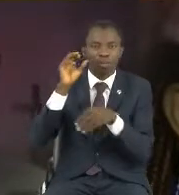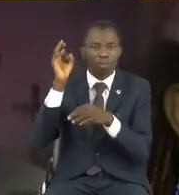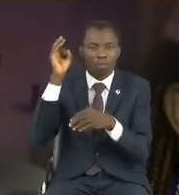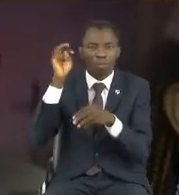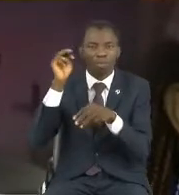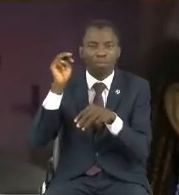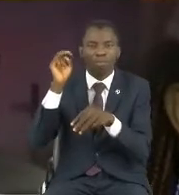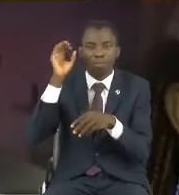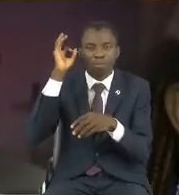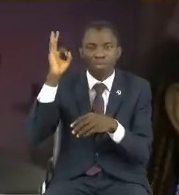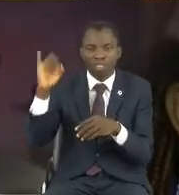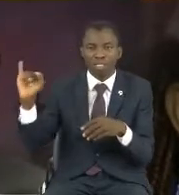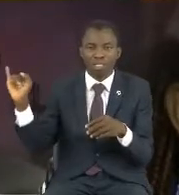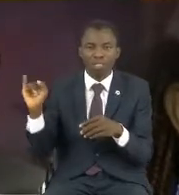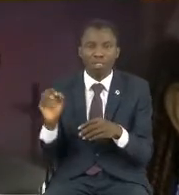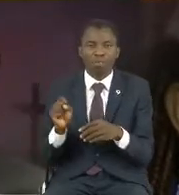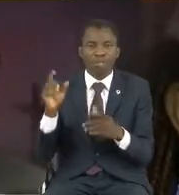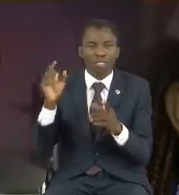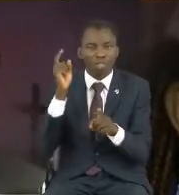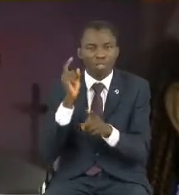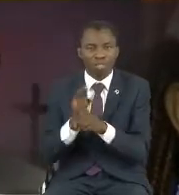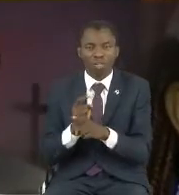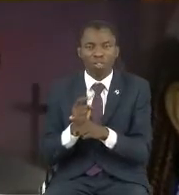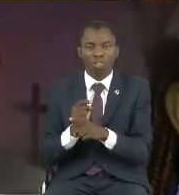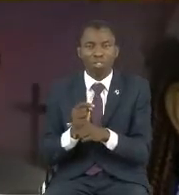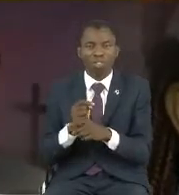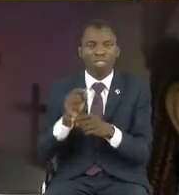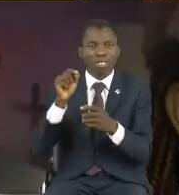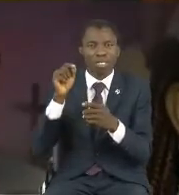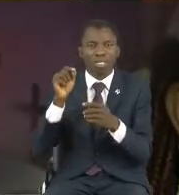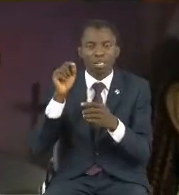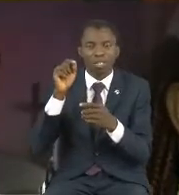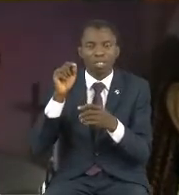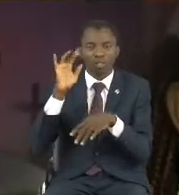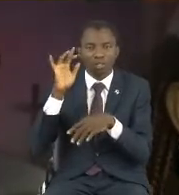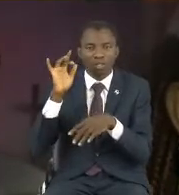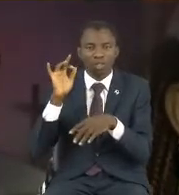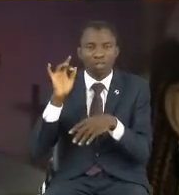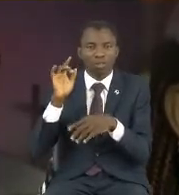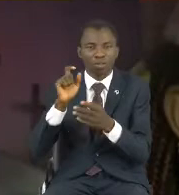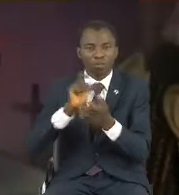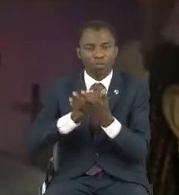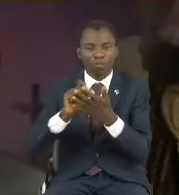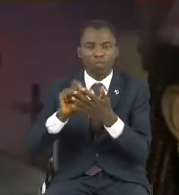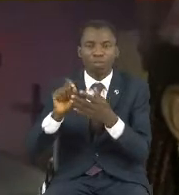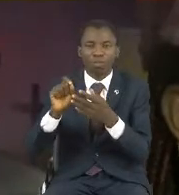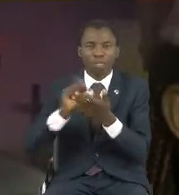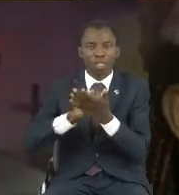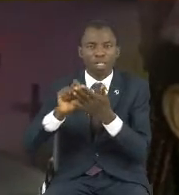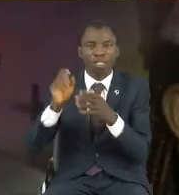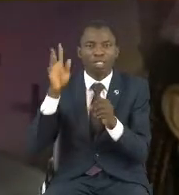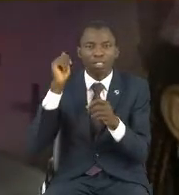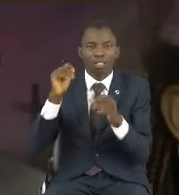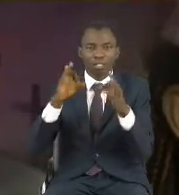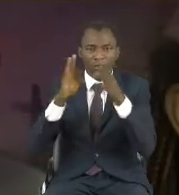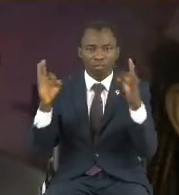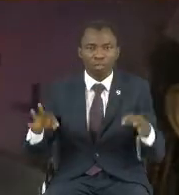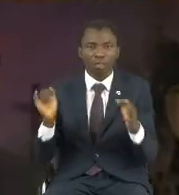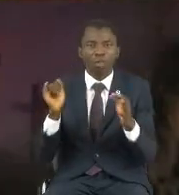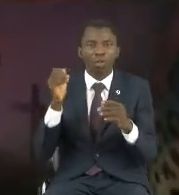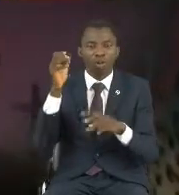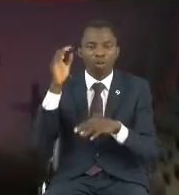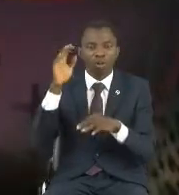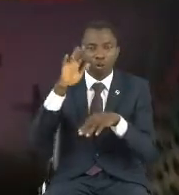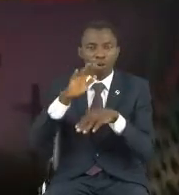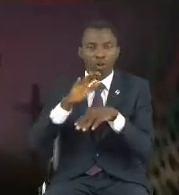That link, you will click on it and you can fill the form that comes up so we